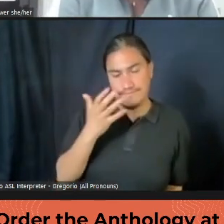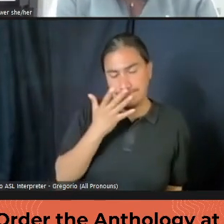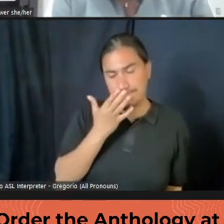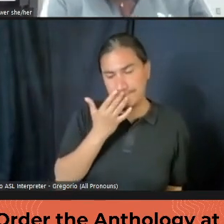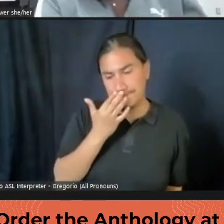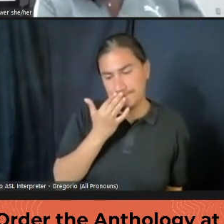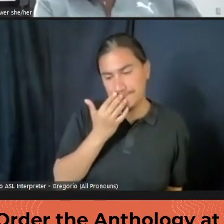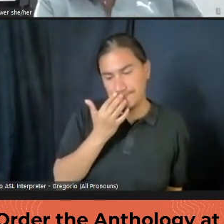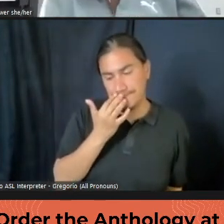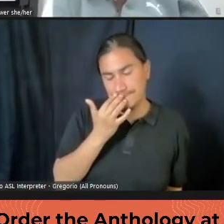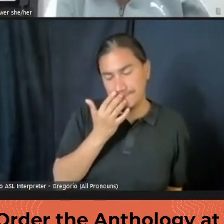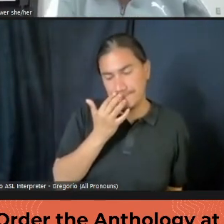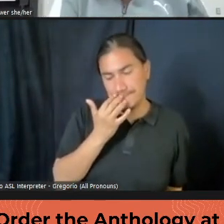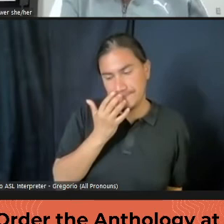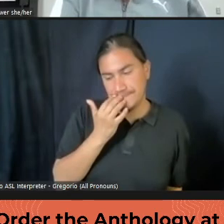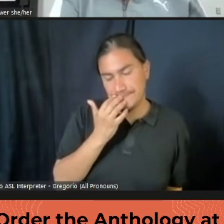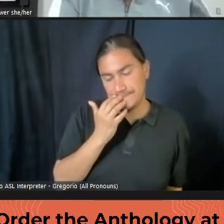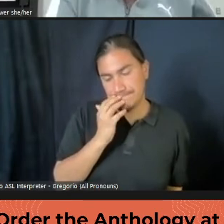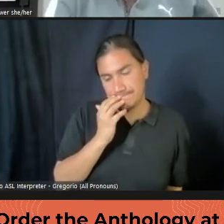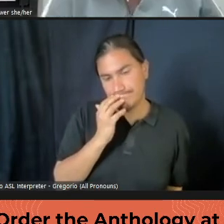Oh.